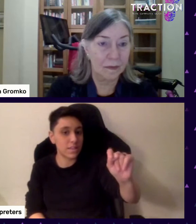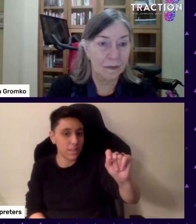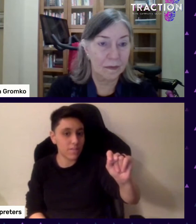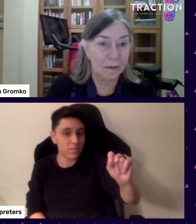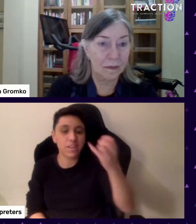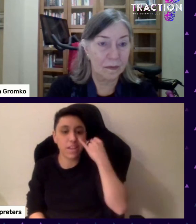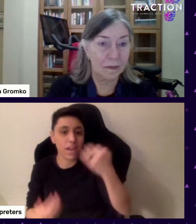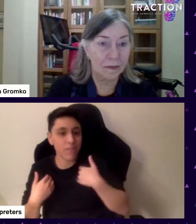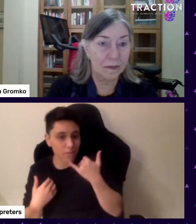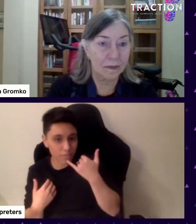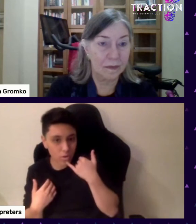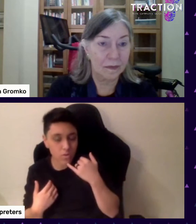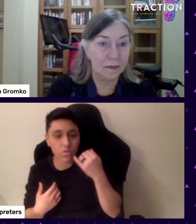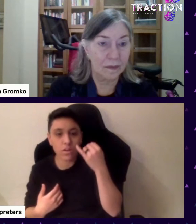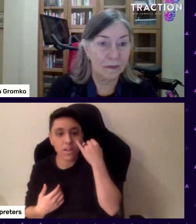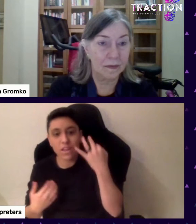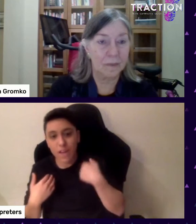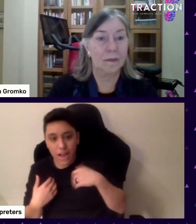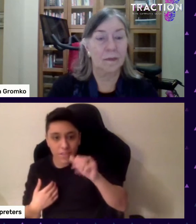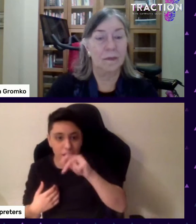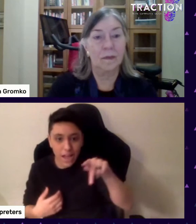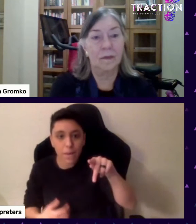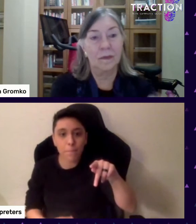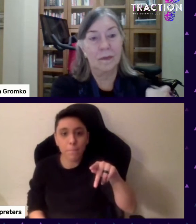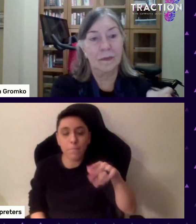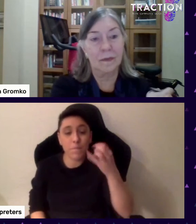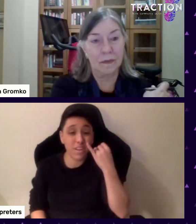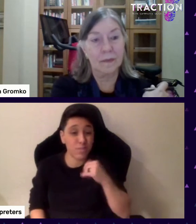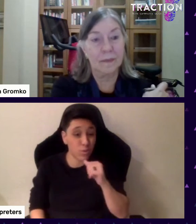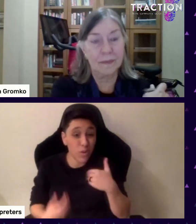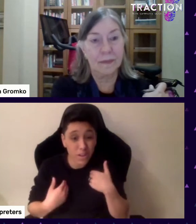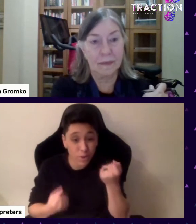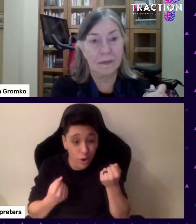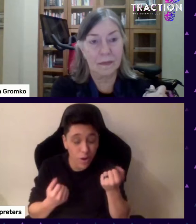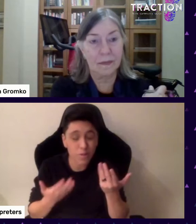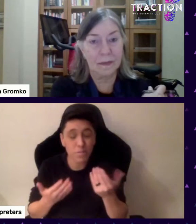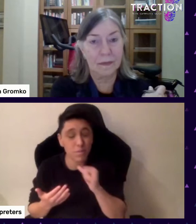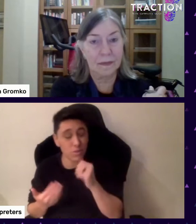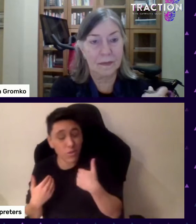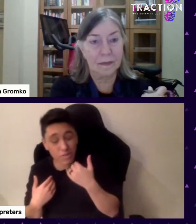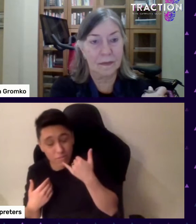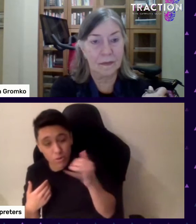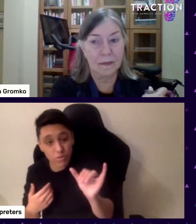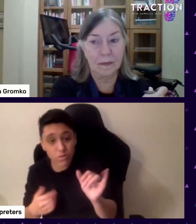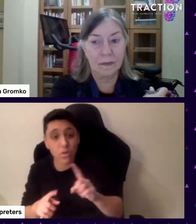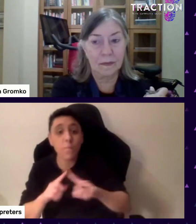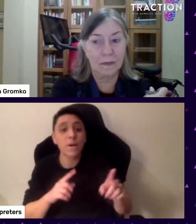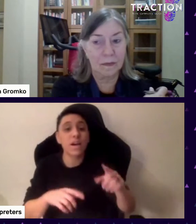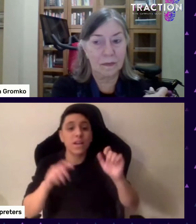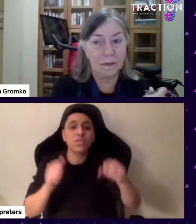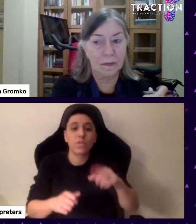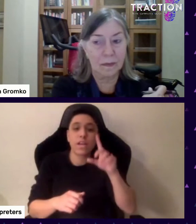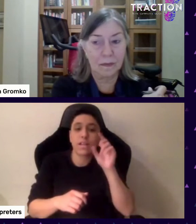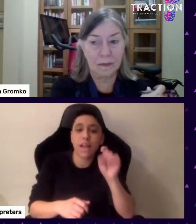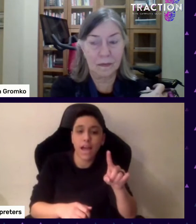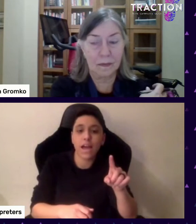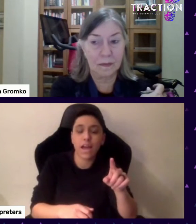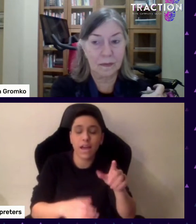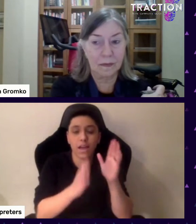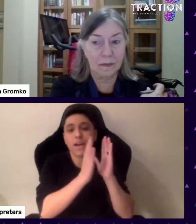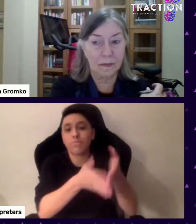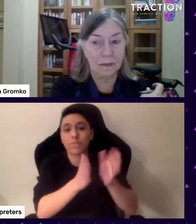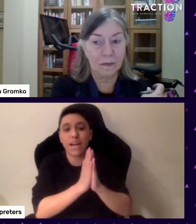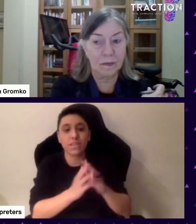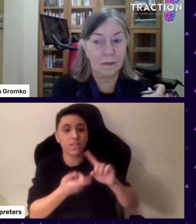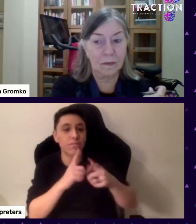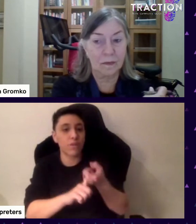you might, if you don't have a car, chances are you might not have a smartphone either. But ask a friend to help, and the friend can send you the lift. I